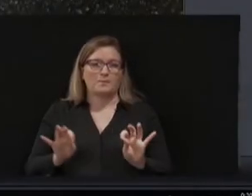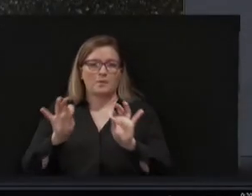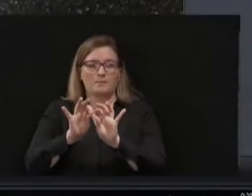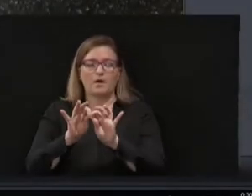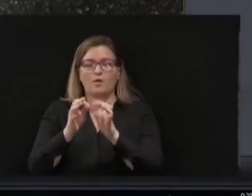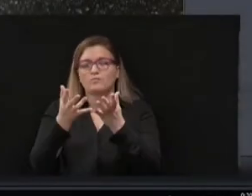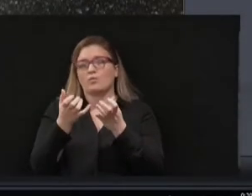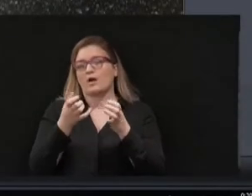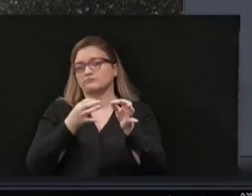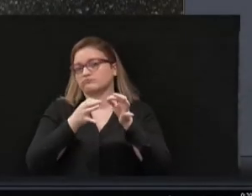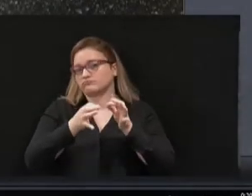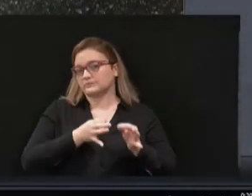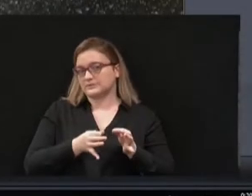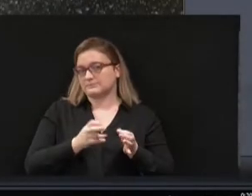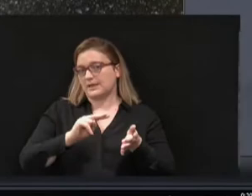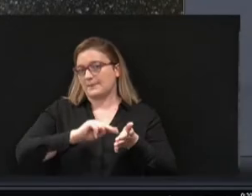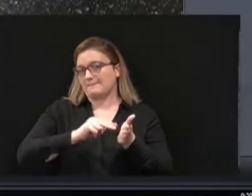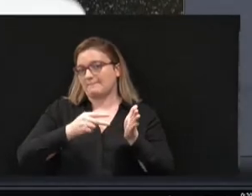of some things.